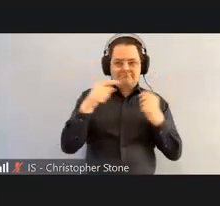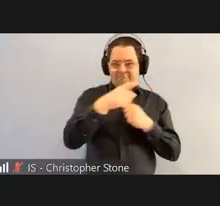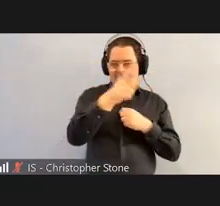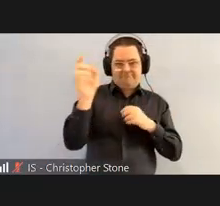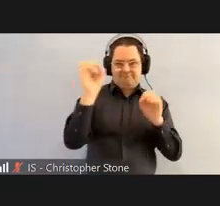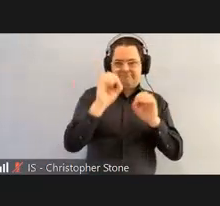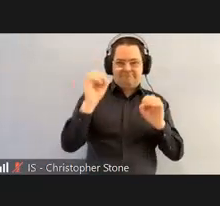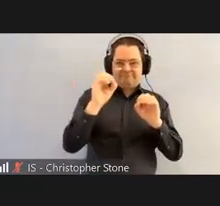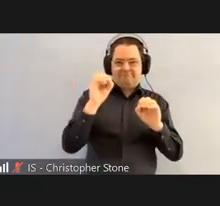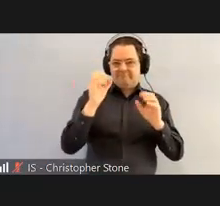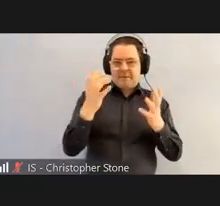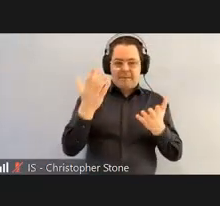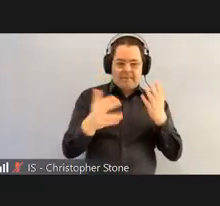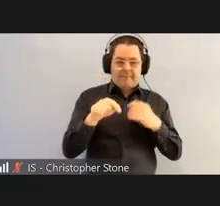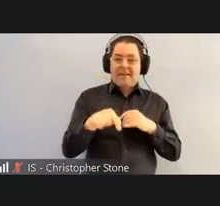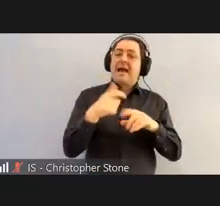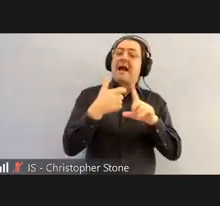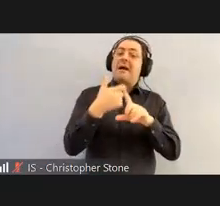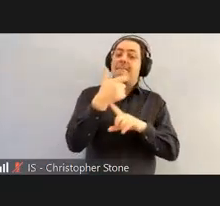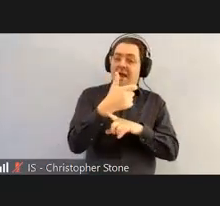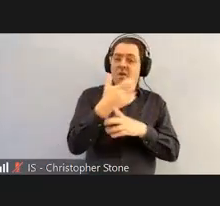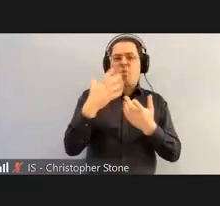from the main cities,